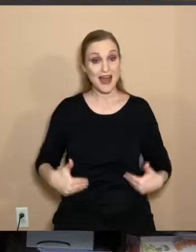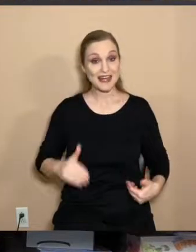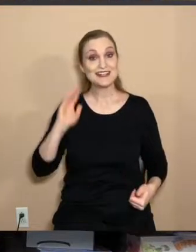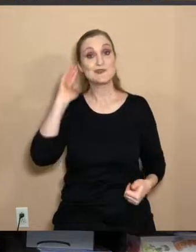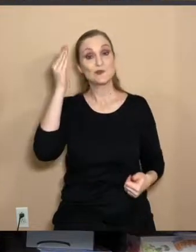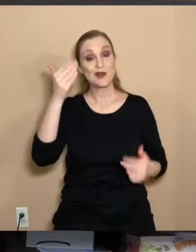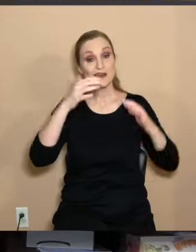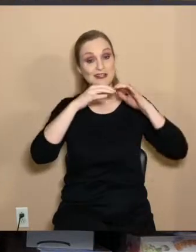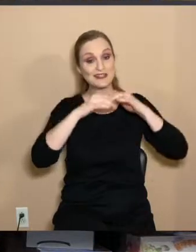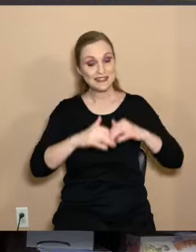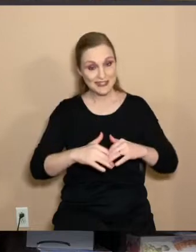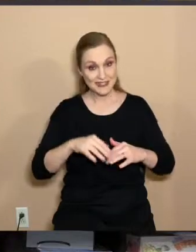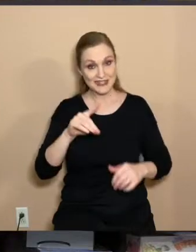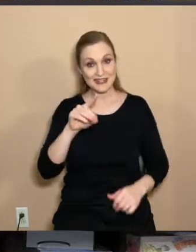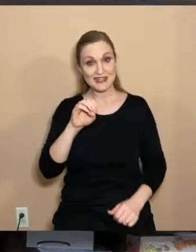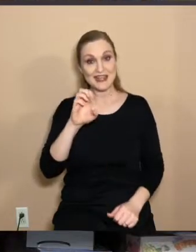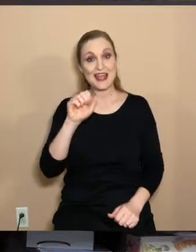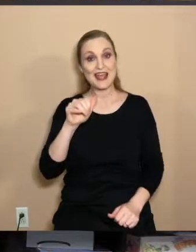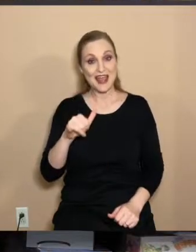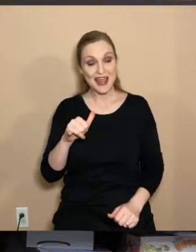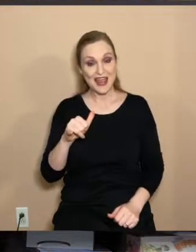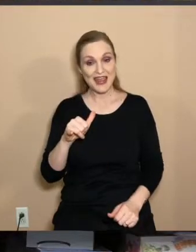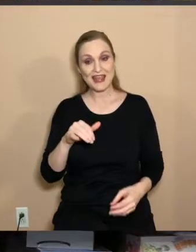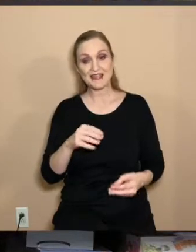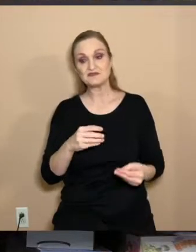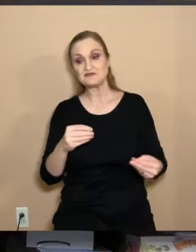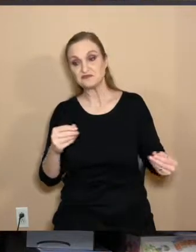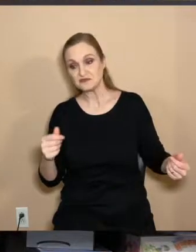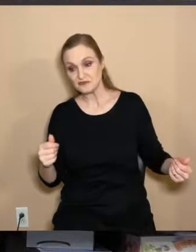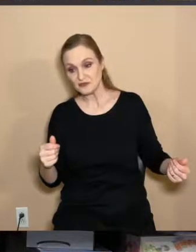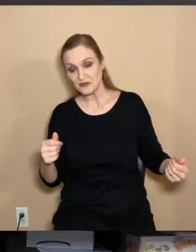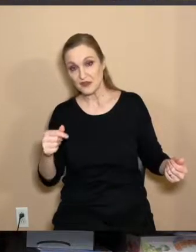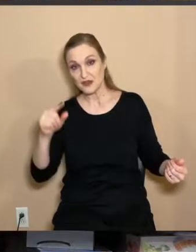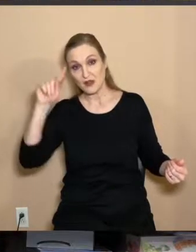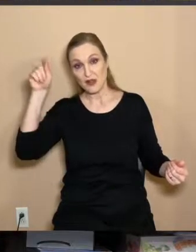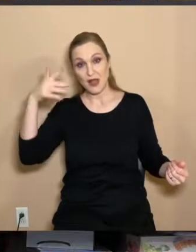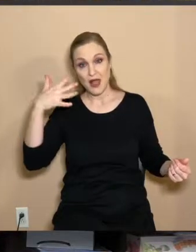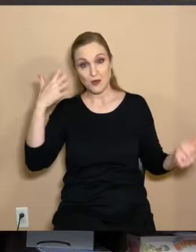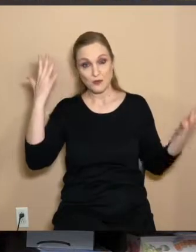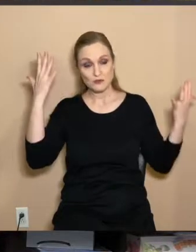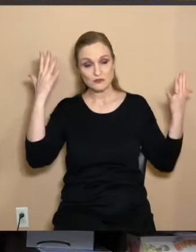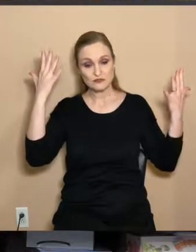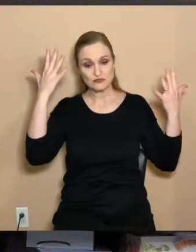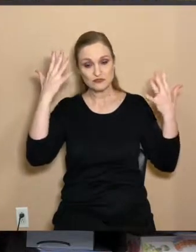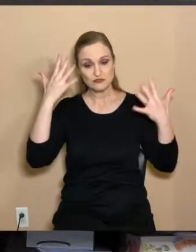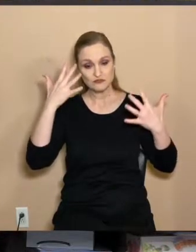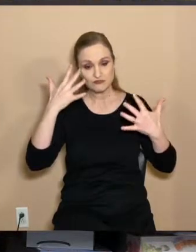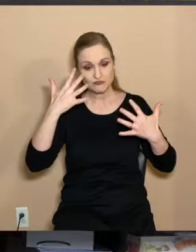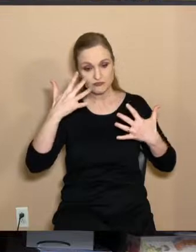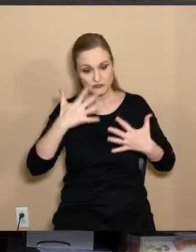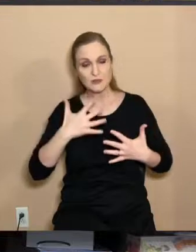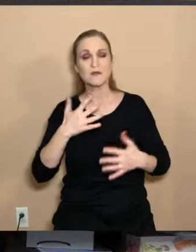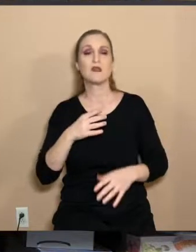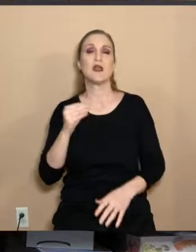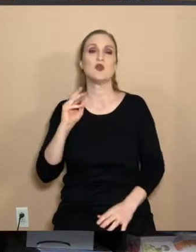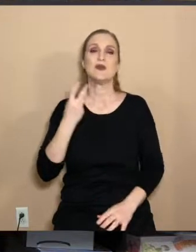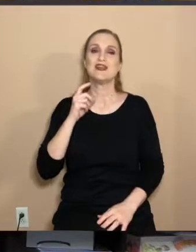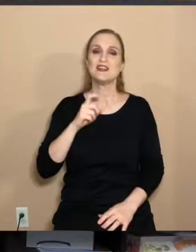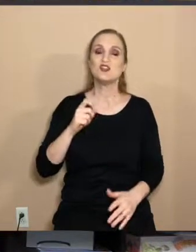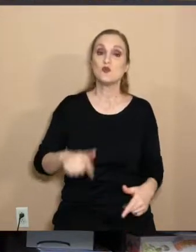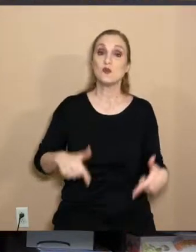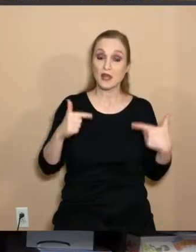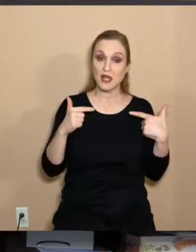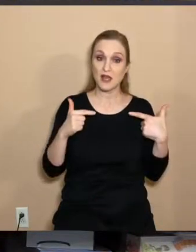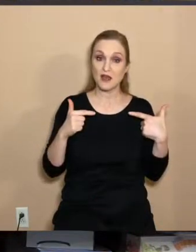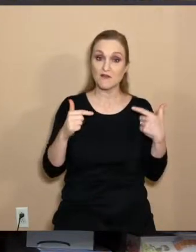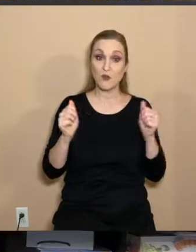to decay. Our bodies are going to fade. The light is going to fade. And we have to live our